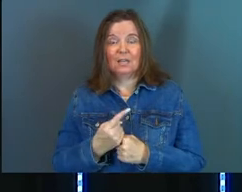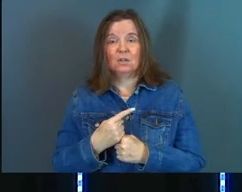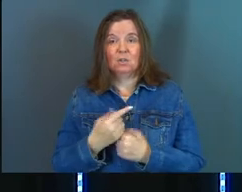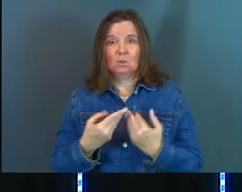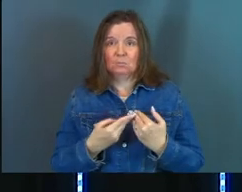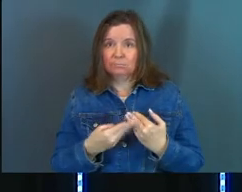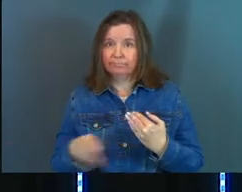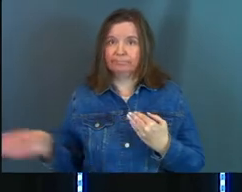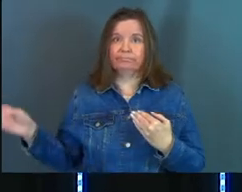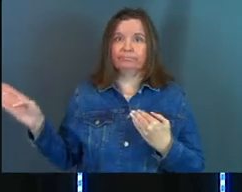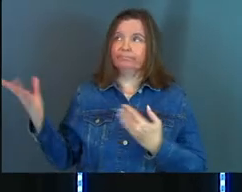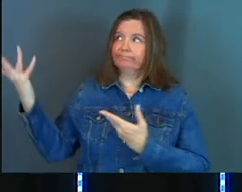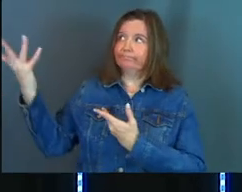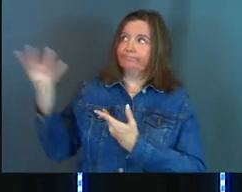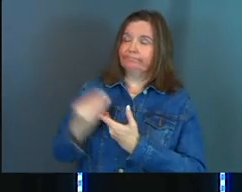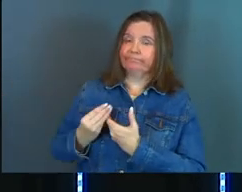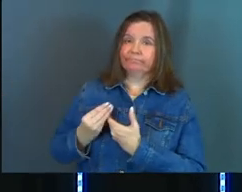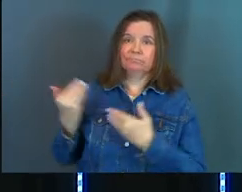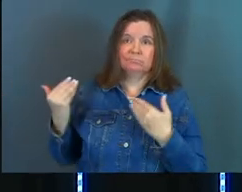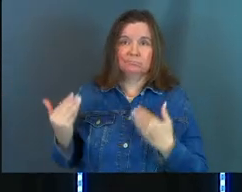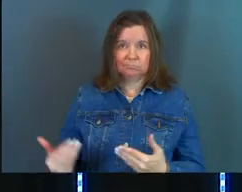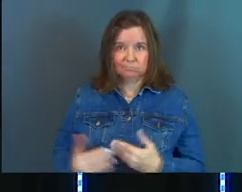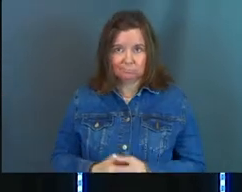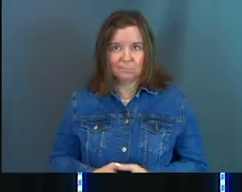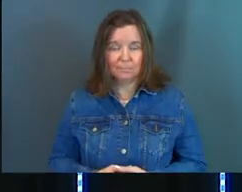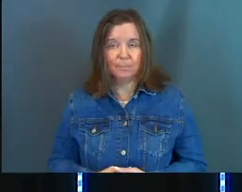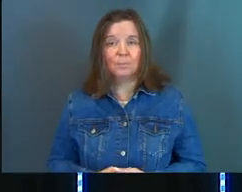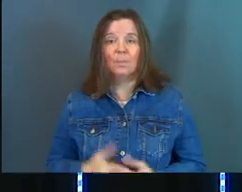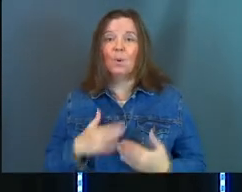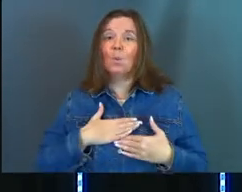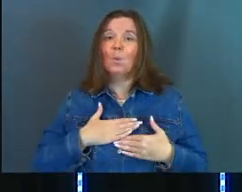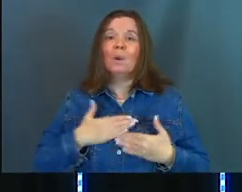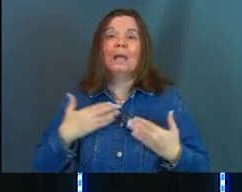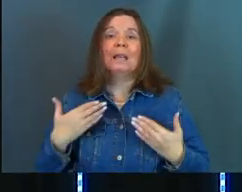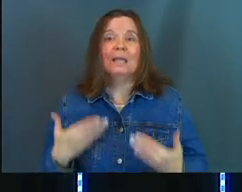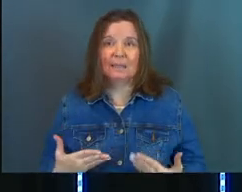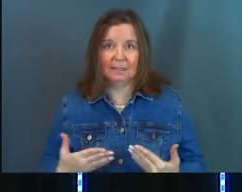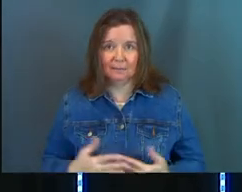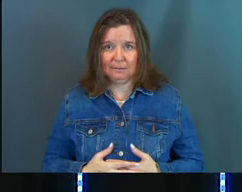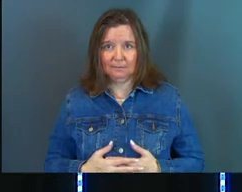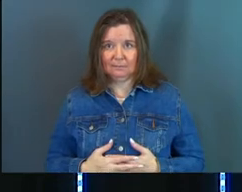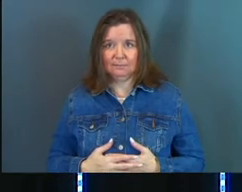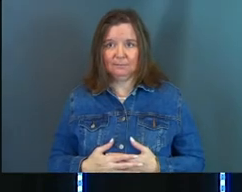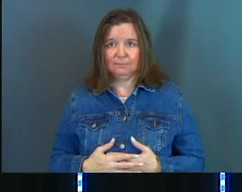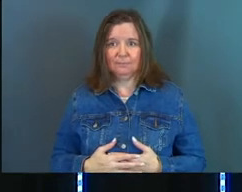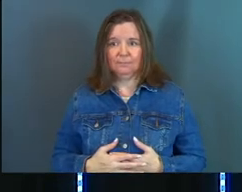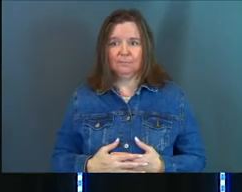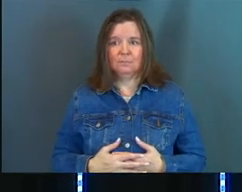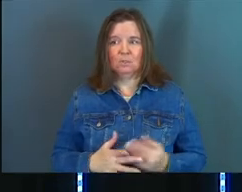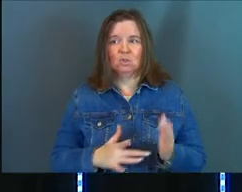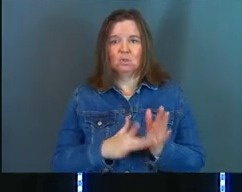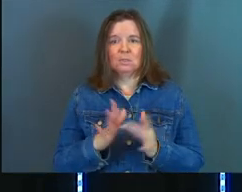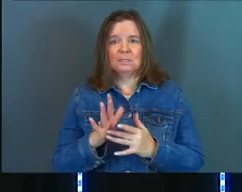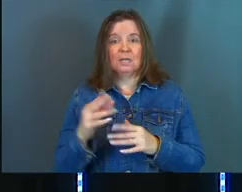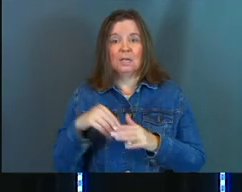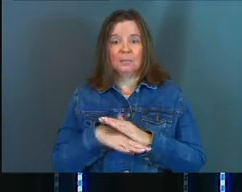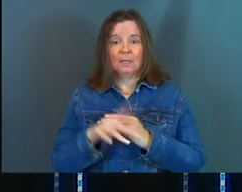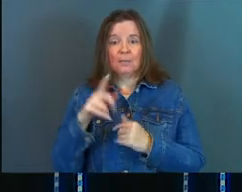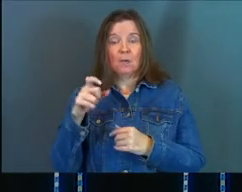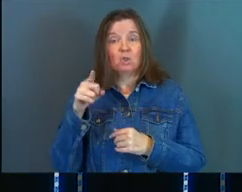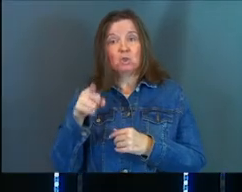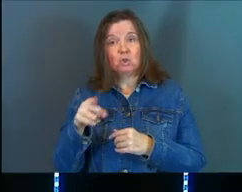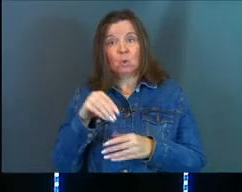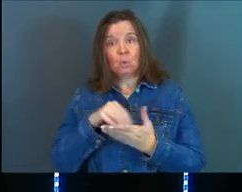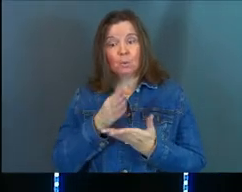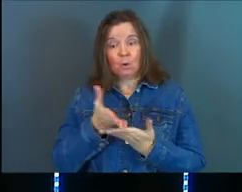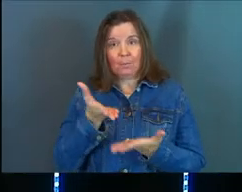you've swung the door wide open, and you've let Jesus in willingly. So Jesus comes in because